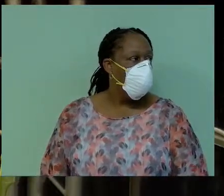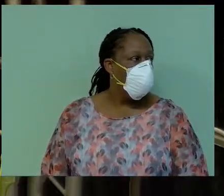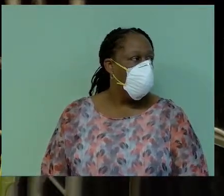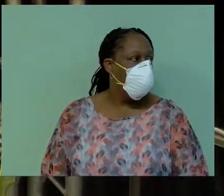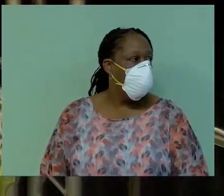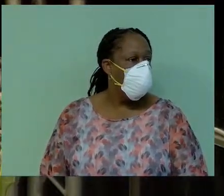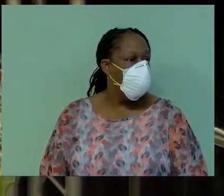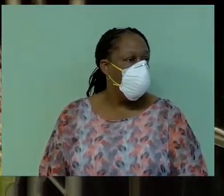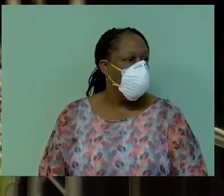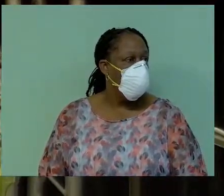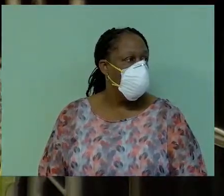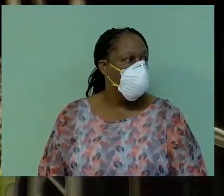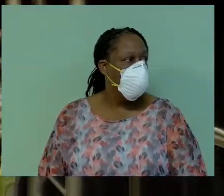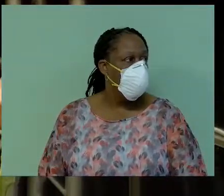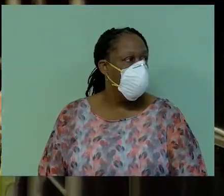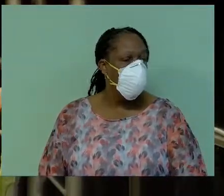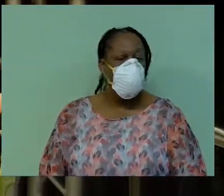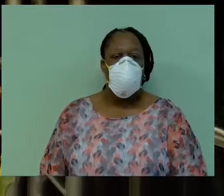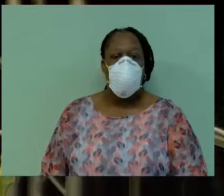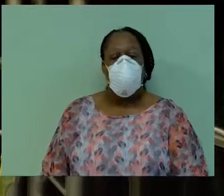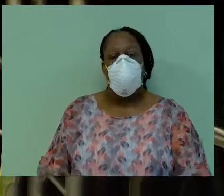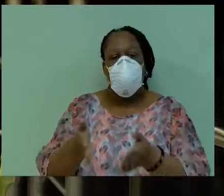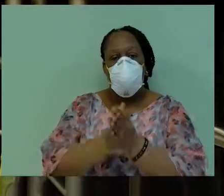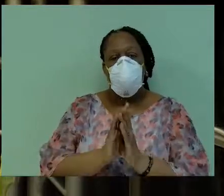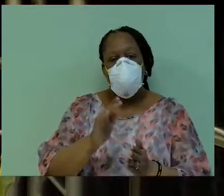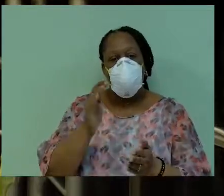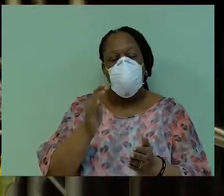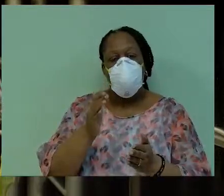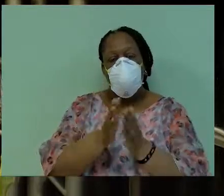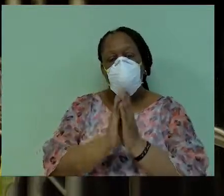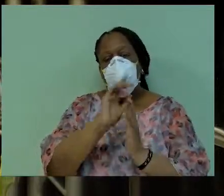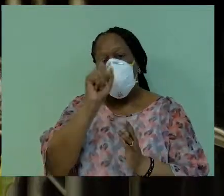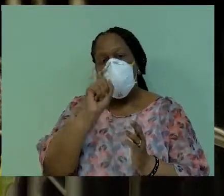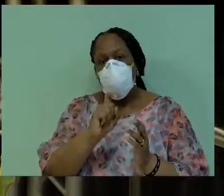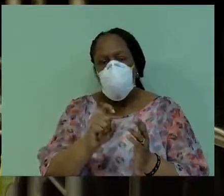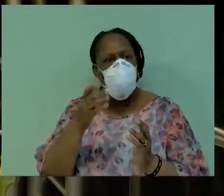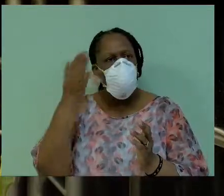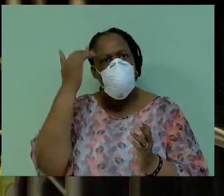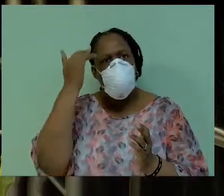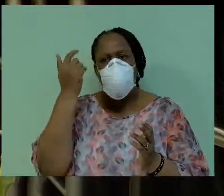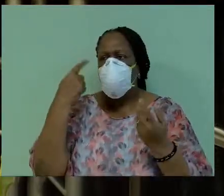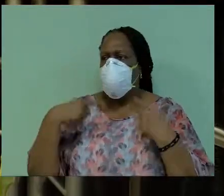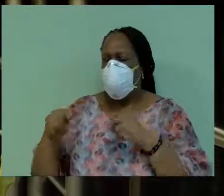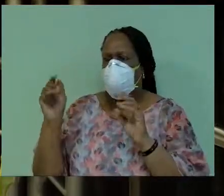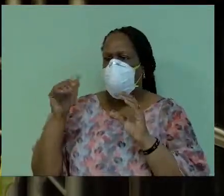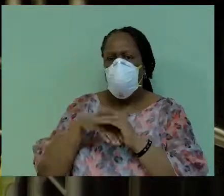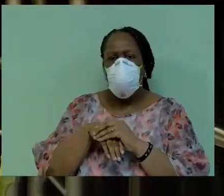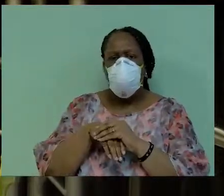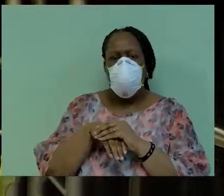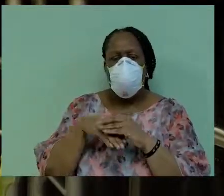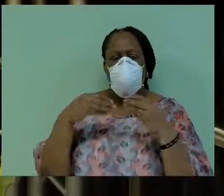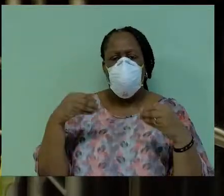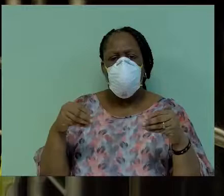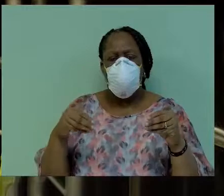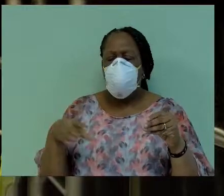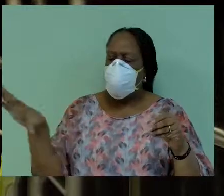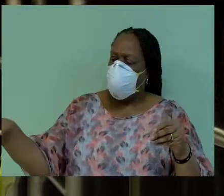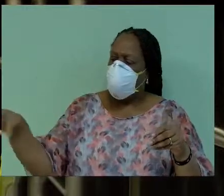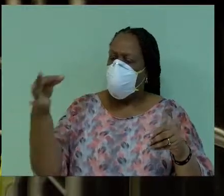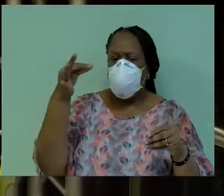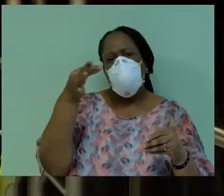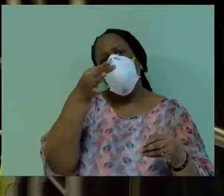isopropyl and use that to make my own hand sanitizer, you will be diminishing the strength